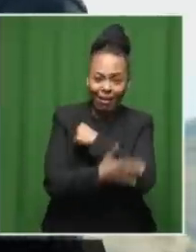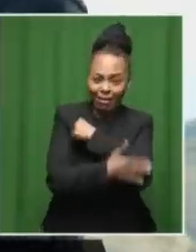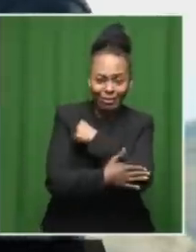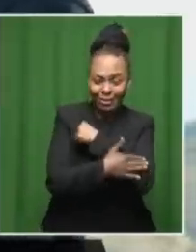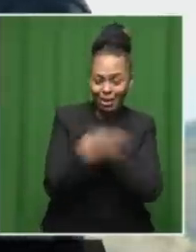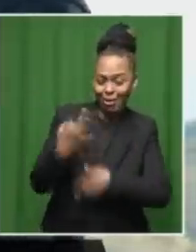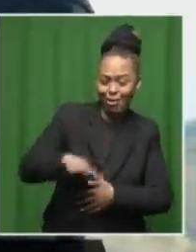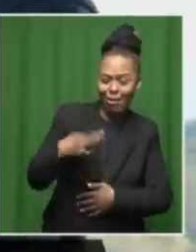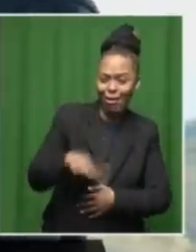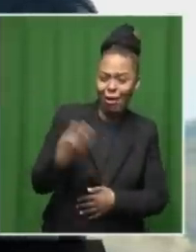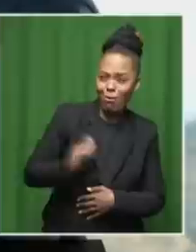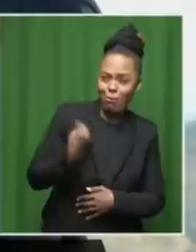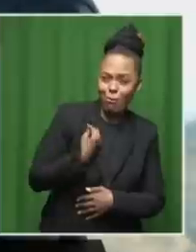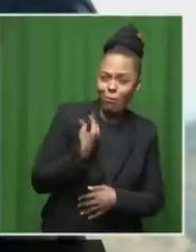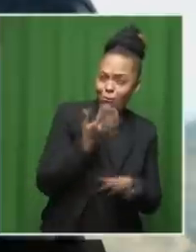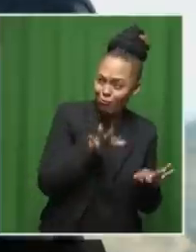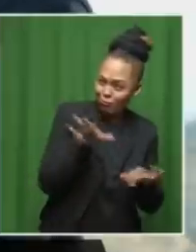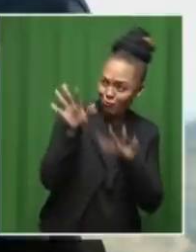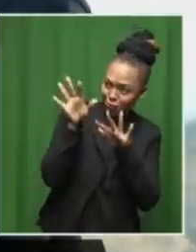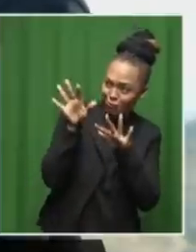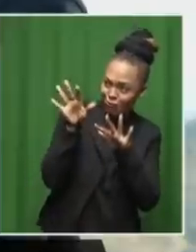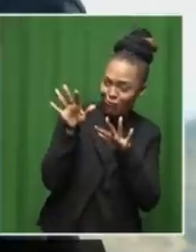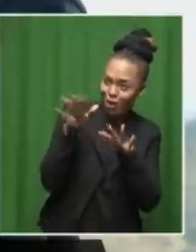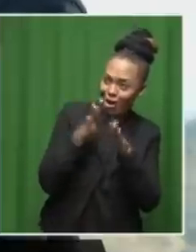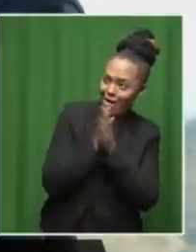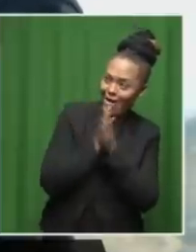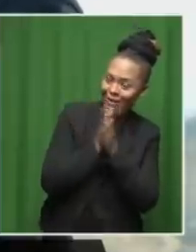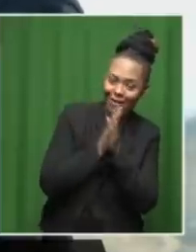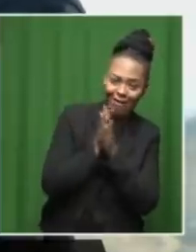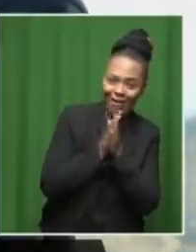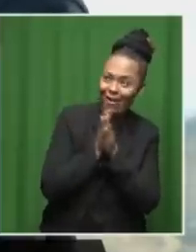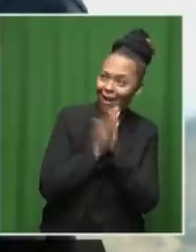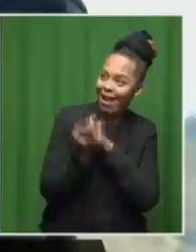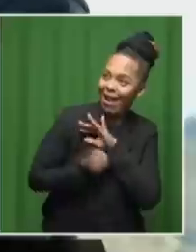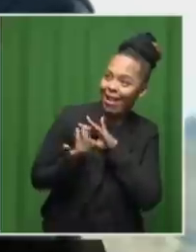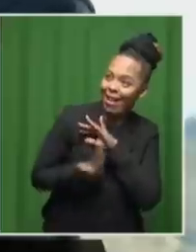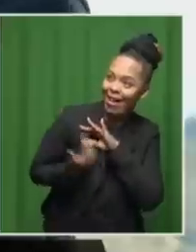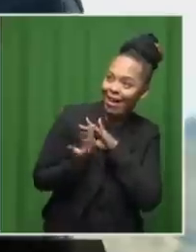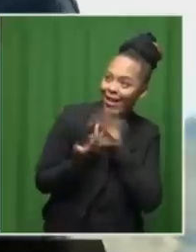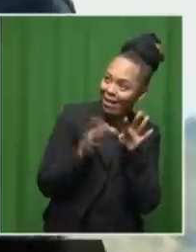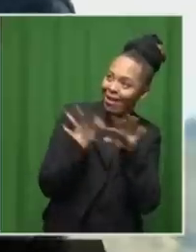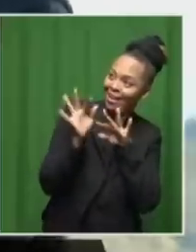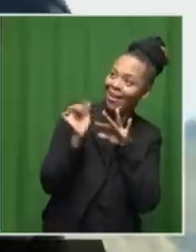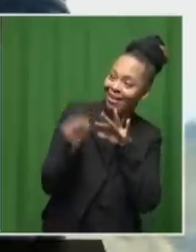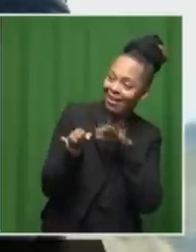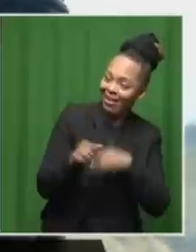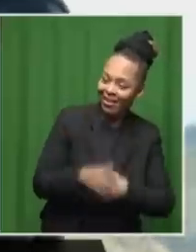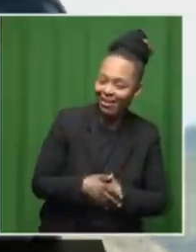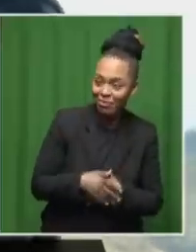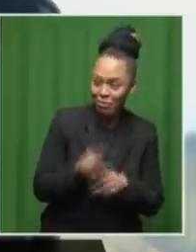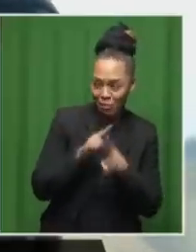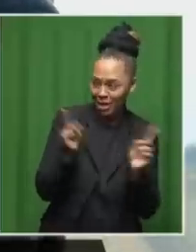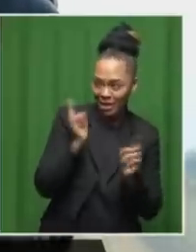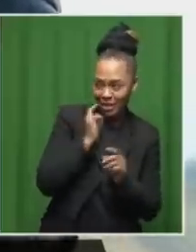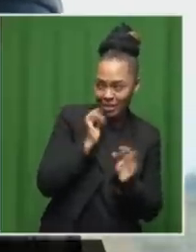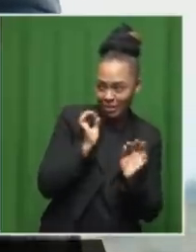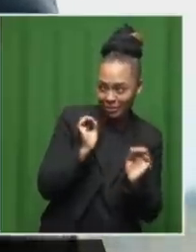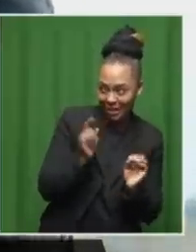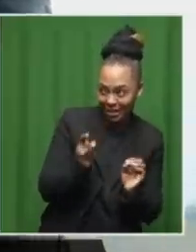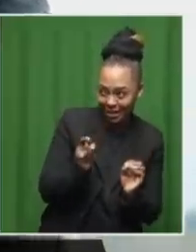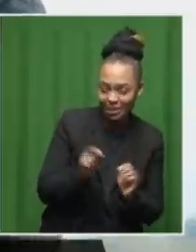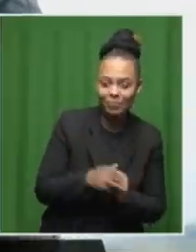young girls, you know, looking up to you guys. And that pressure can't be easy. Firstly, I want to say the World Cup was